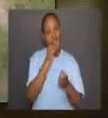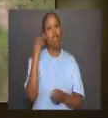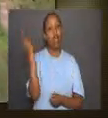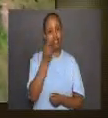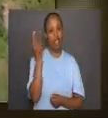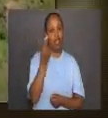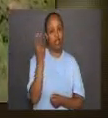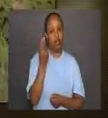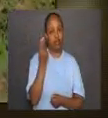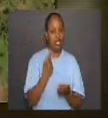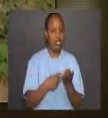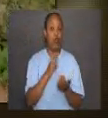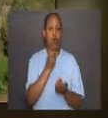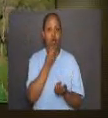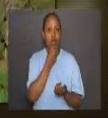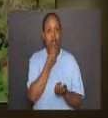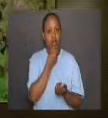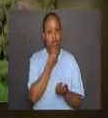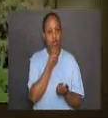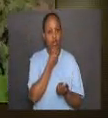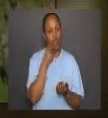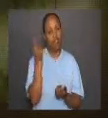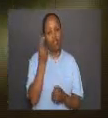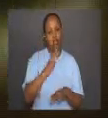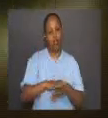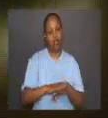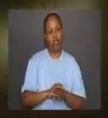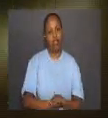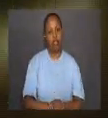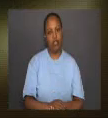of the water resources of the Nile Basin.